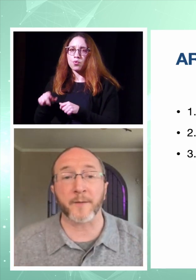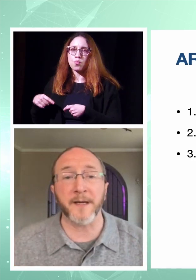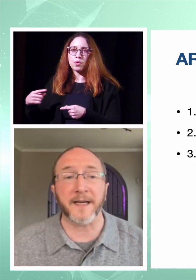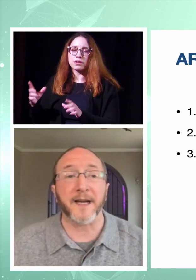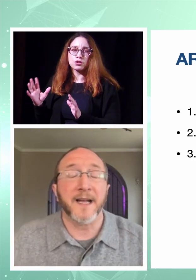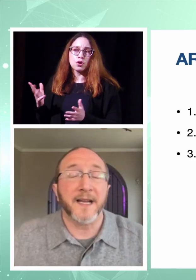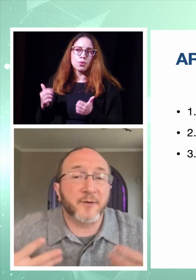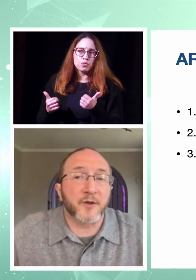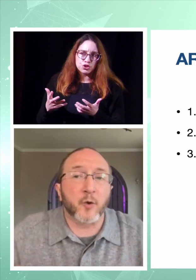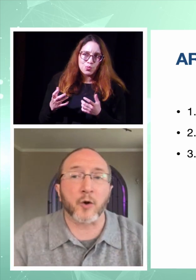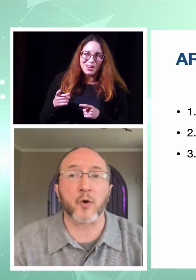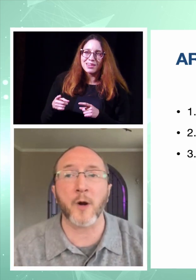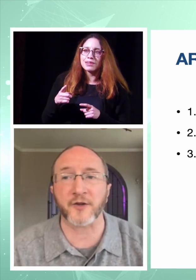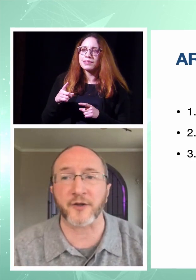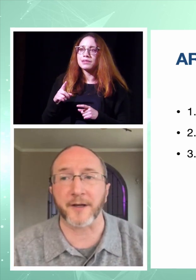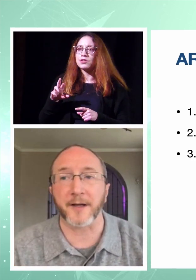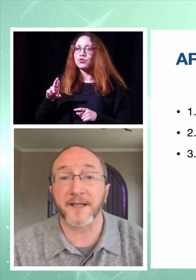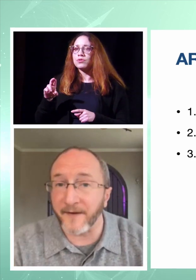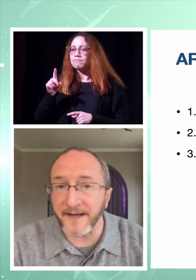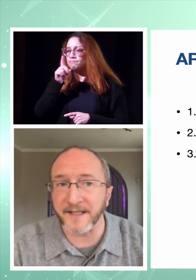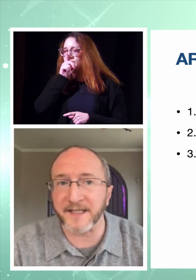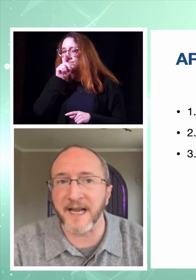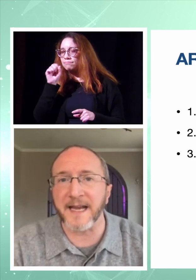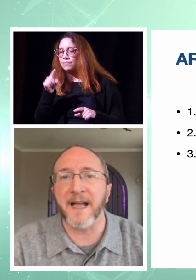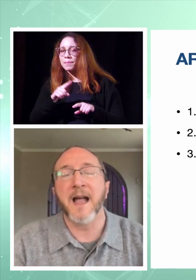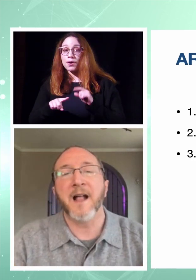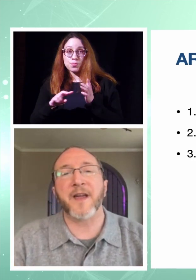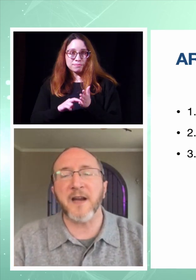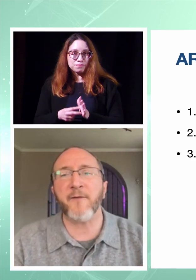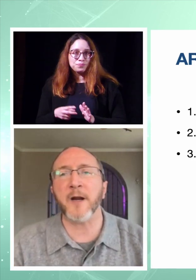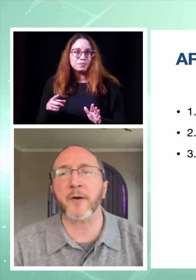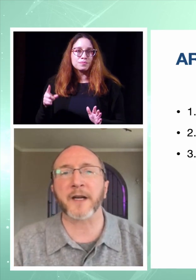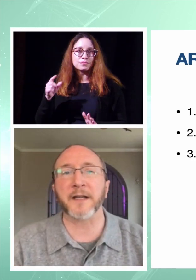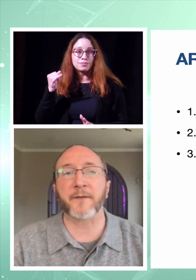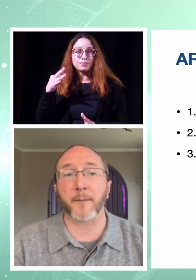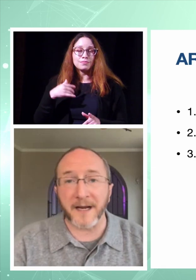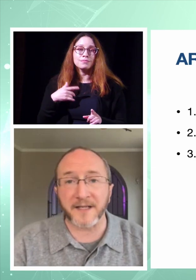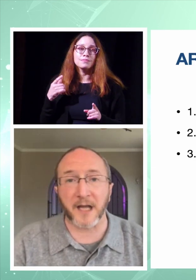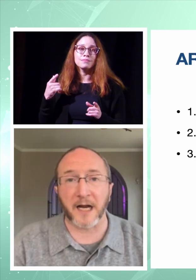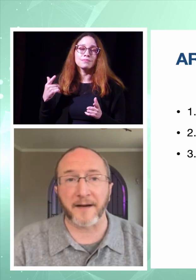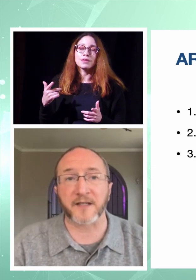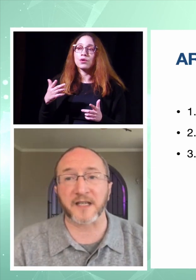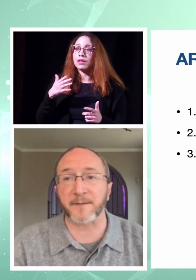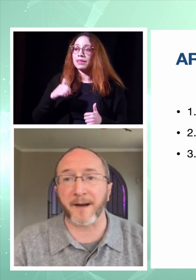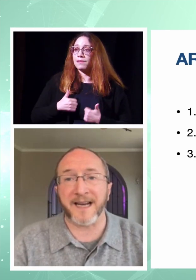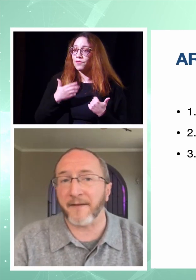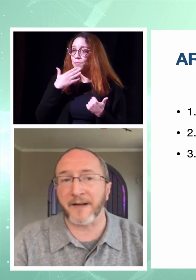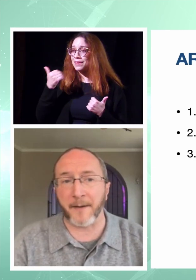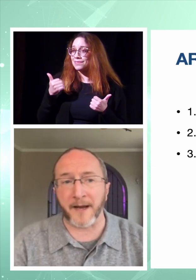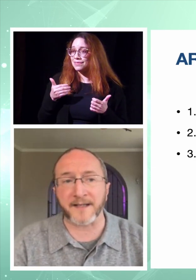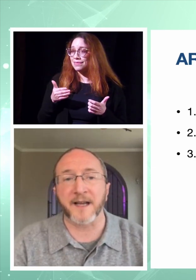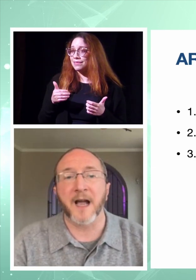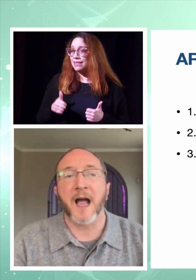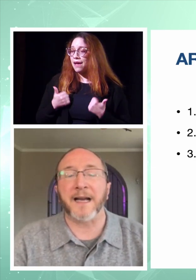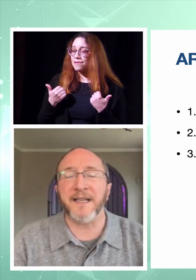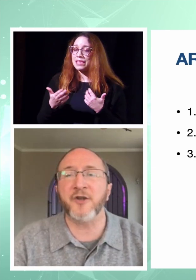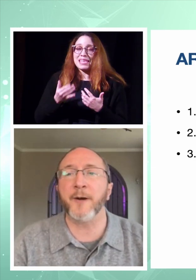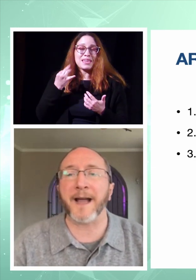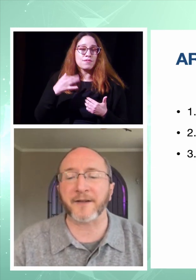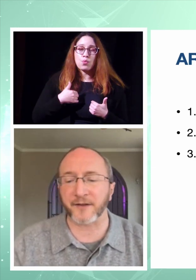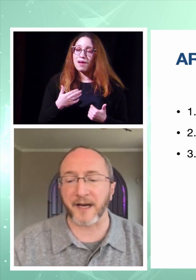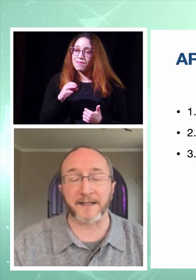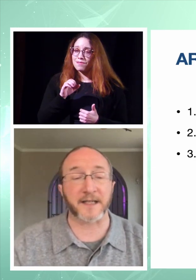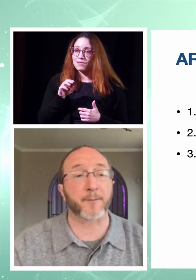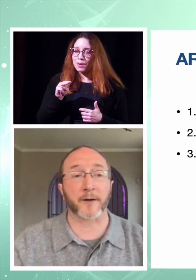one do you want to be? It's a rhetorical question. Suffice it to say that if we are going to live our best lives despite having MS, I need